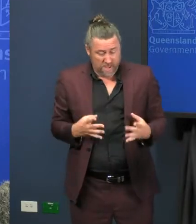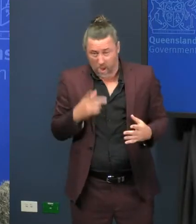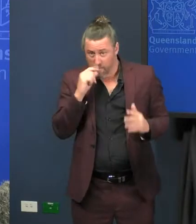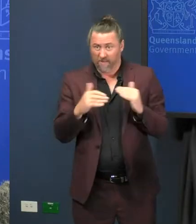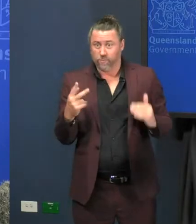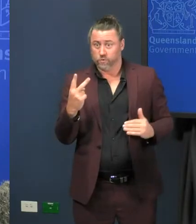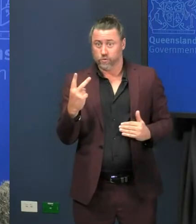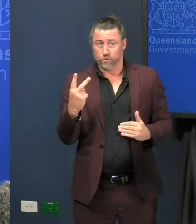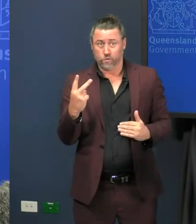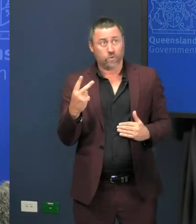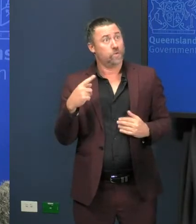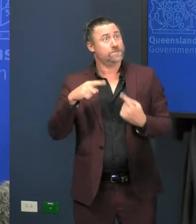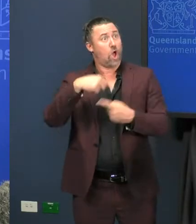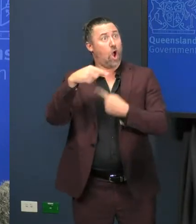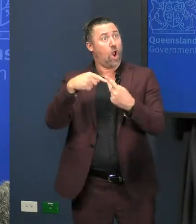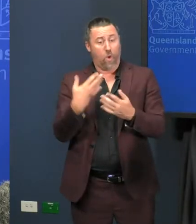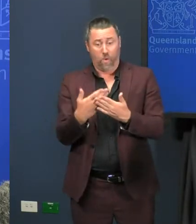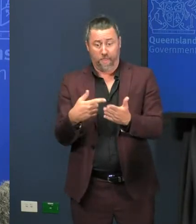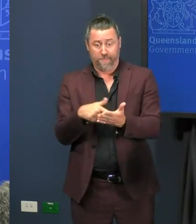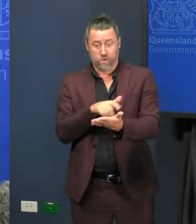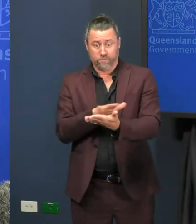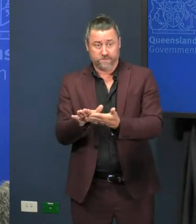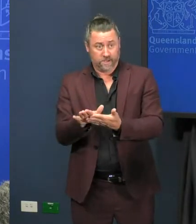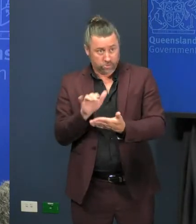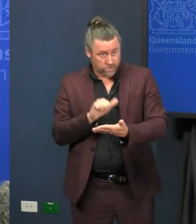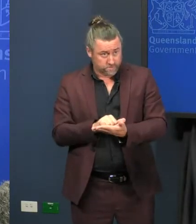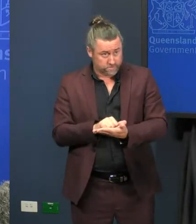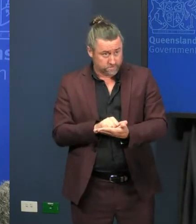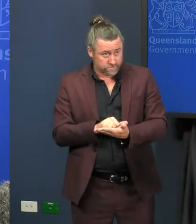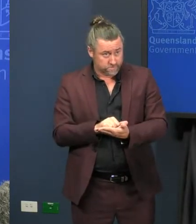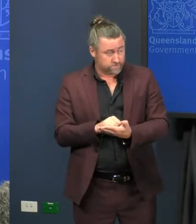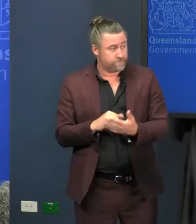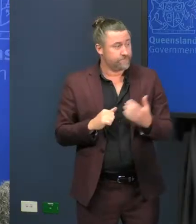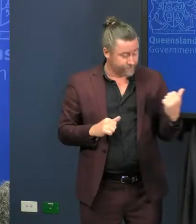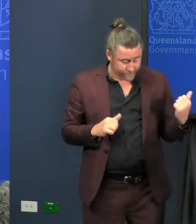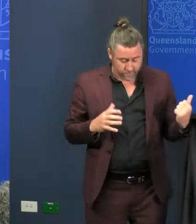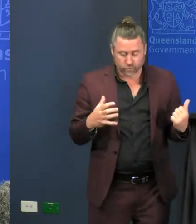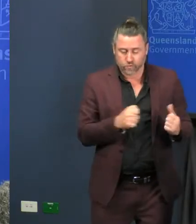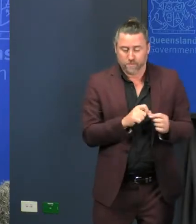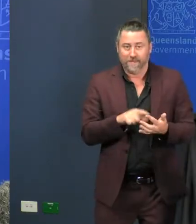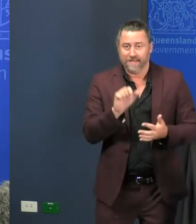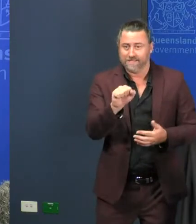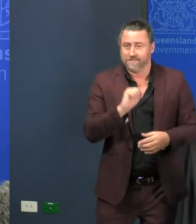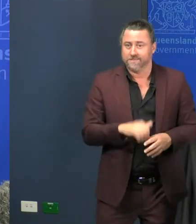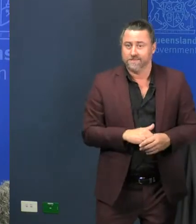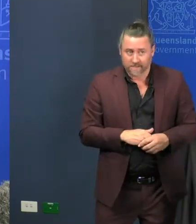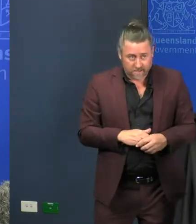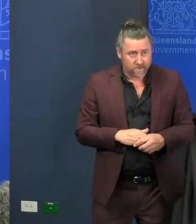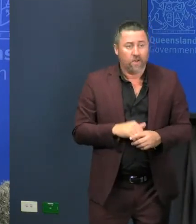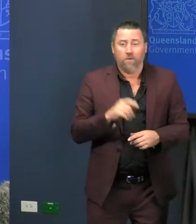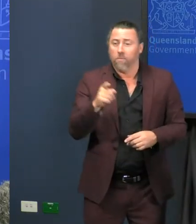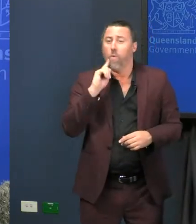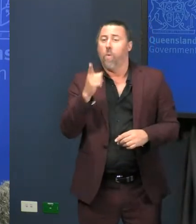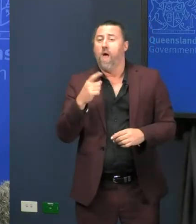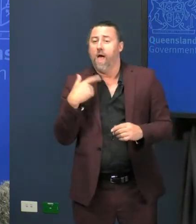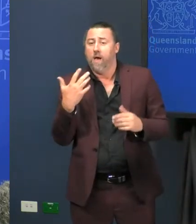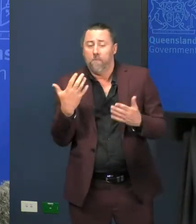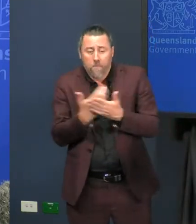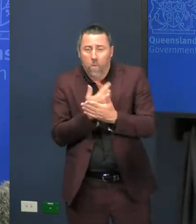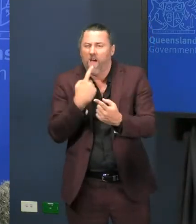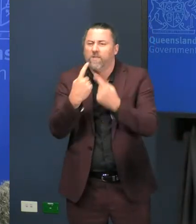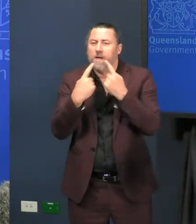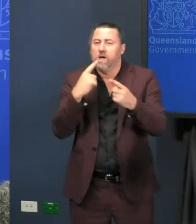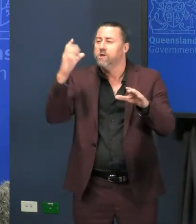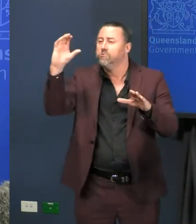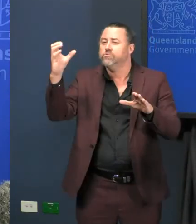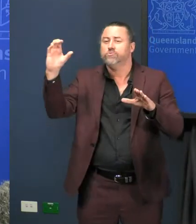2 cyclone by Thursday. That's how they should operate. That's how they should operate, and they should stay up to date as that modelling firms up. If you're